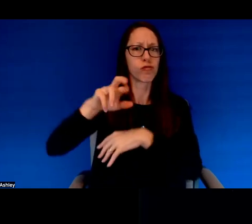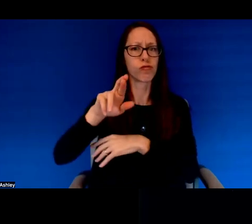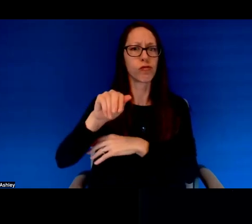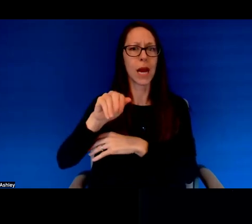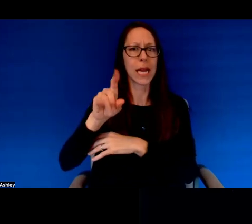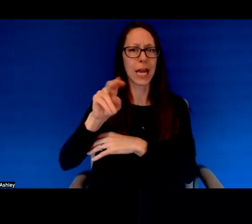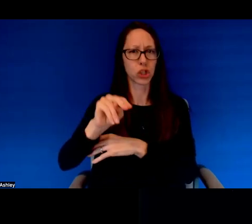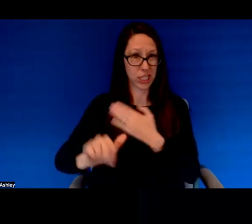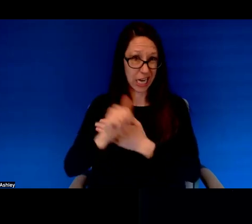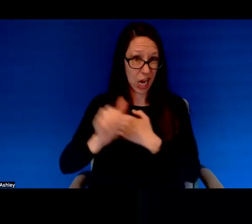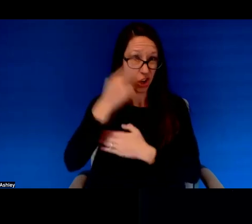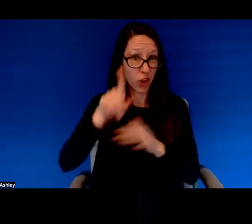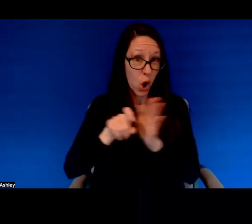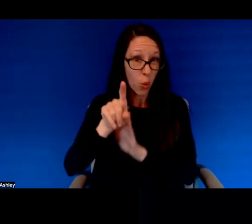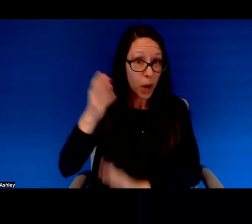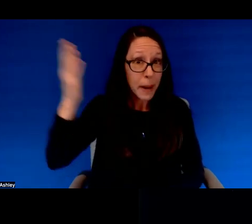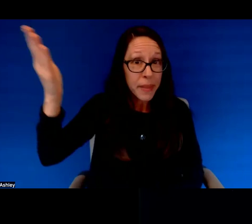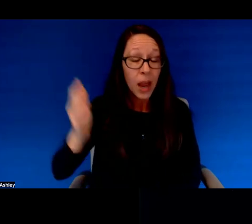it dangerous for a worm up there?